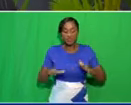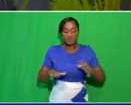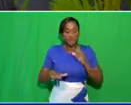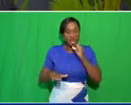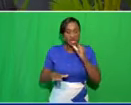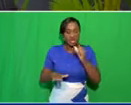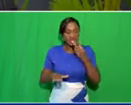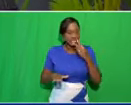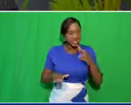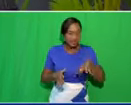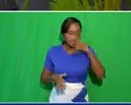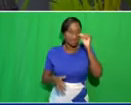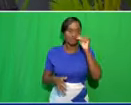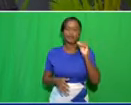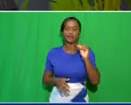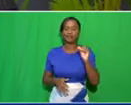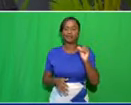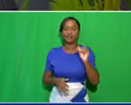it, you know, they're just learning.